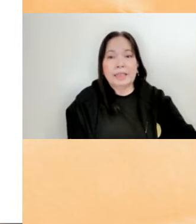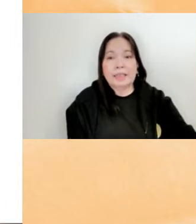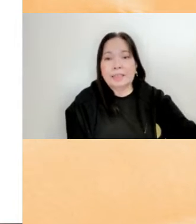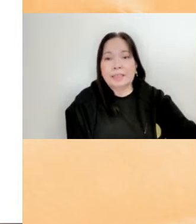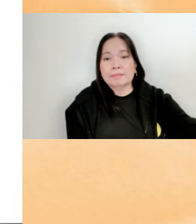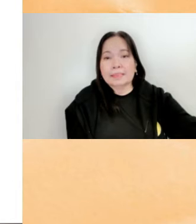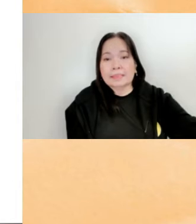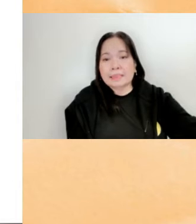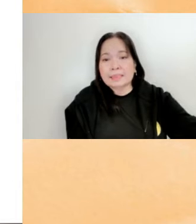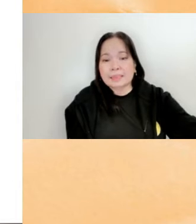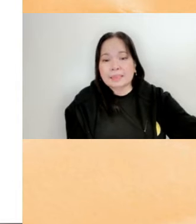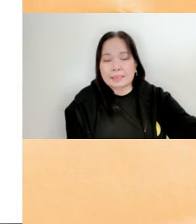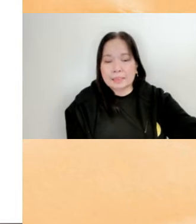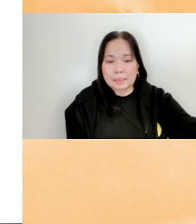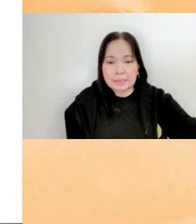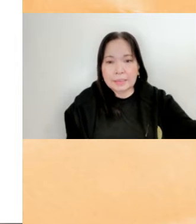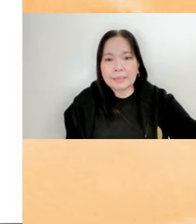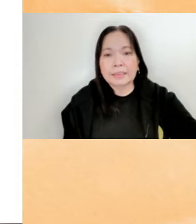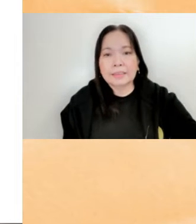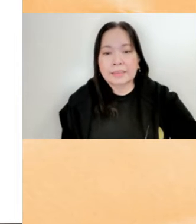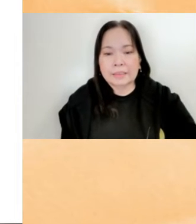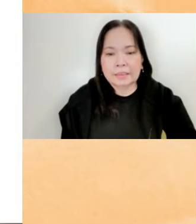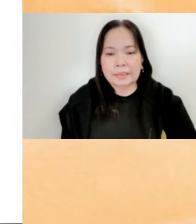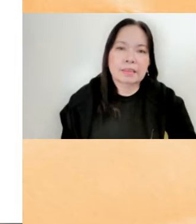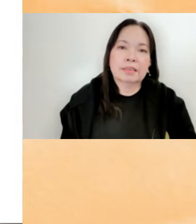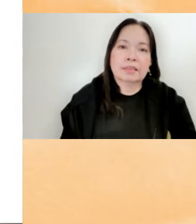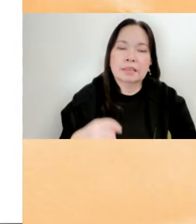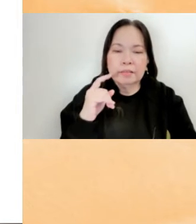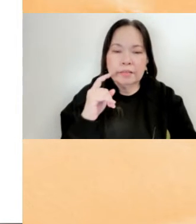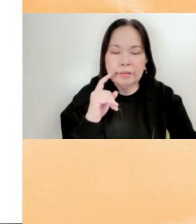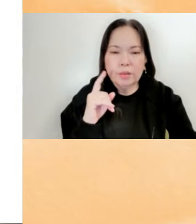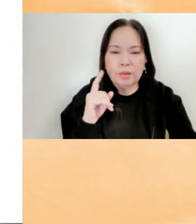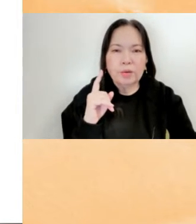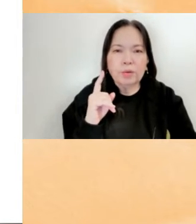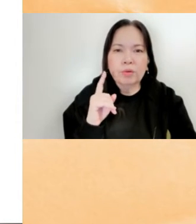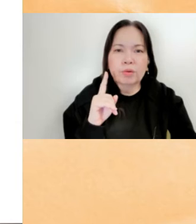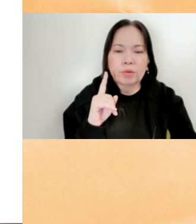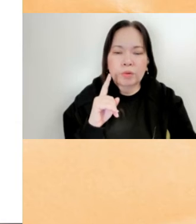determinants of mental health in the context of social justice.